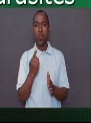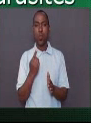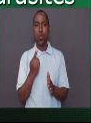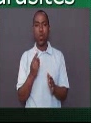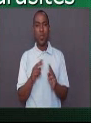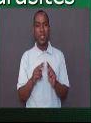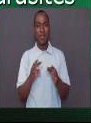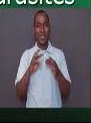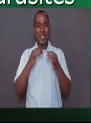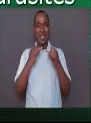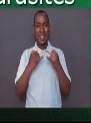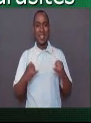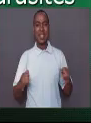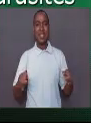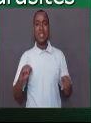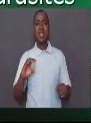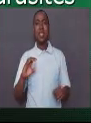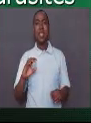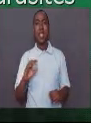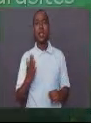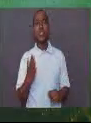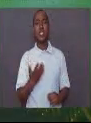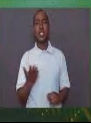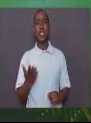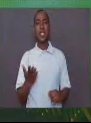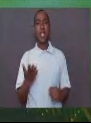thread-like structures called hyphae.